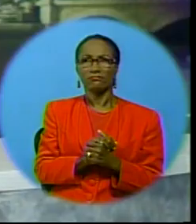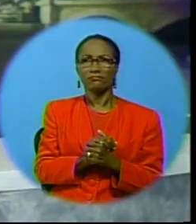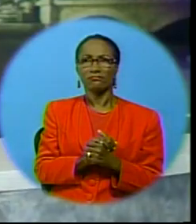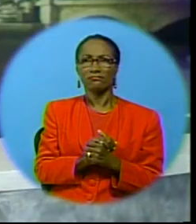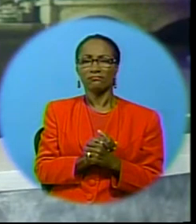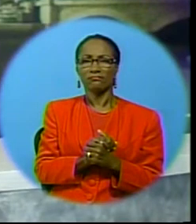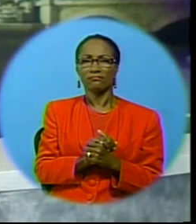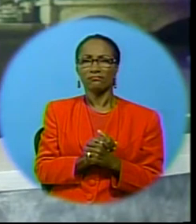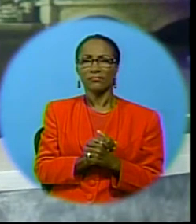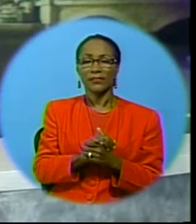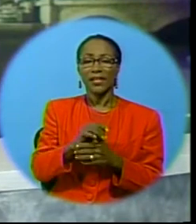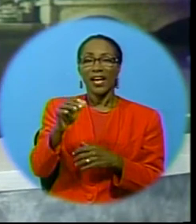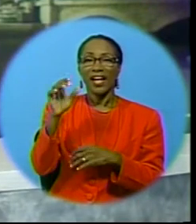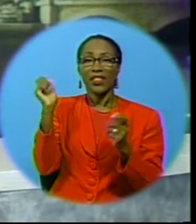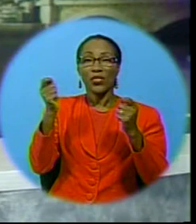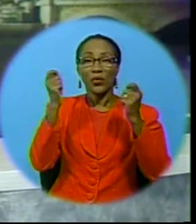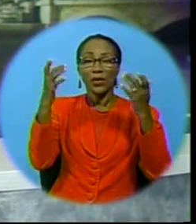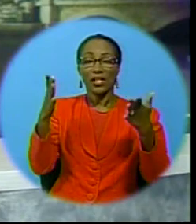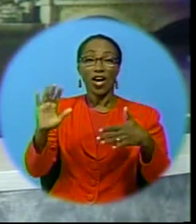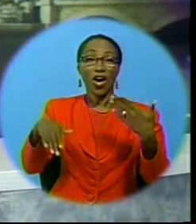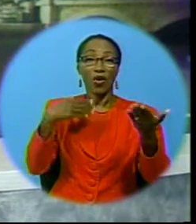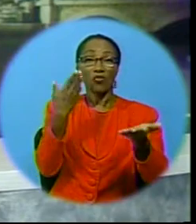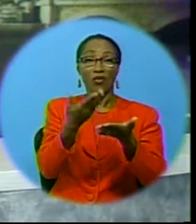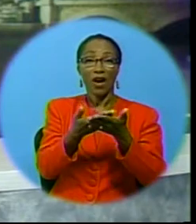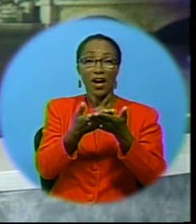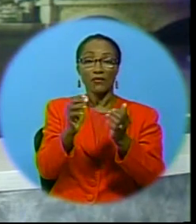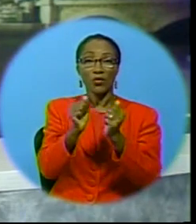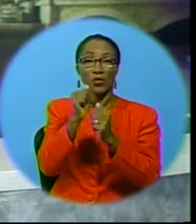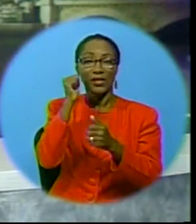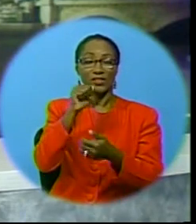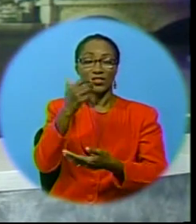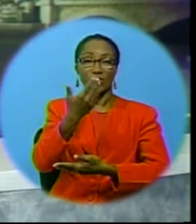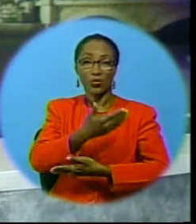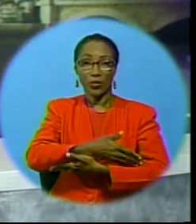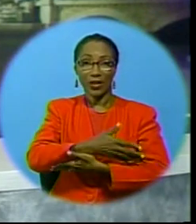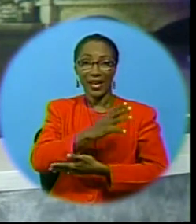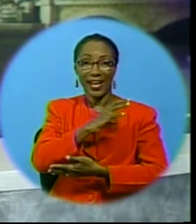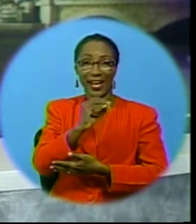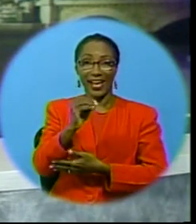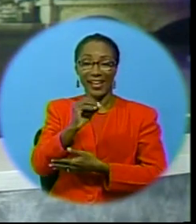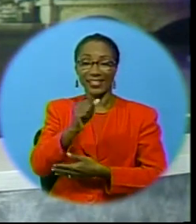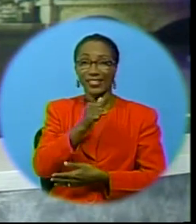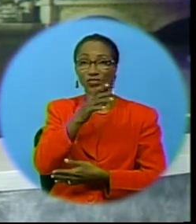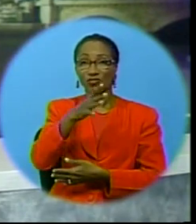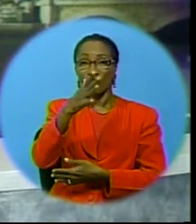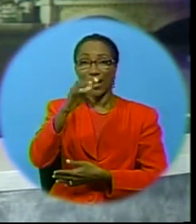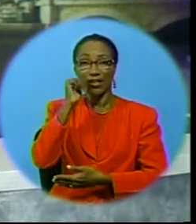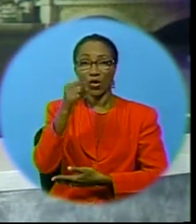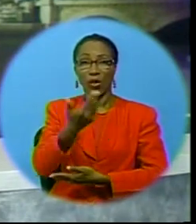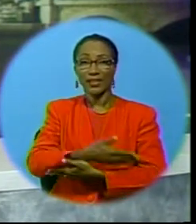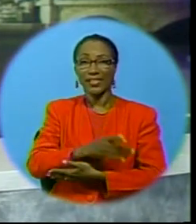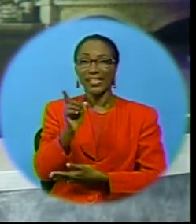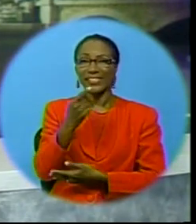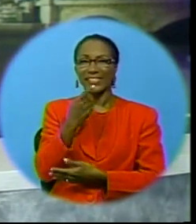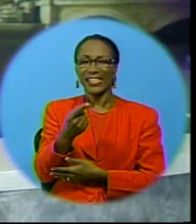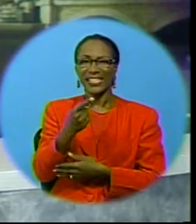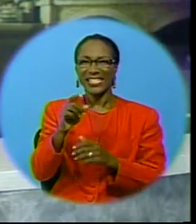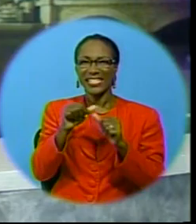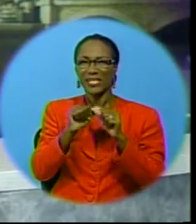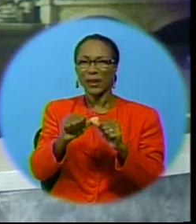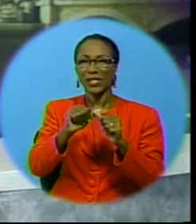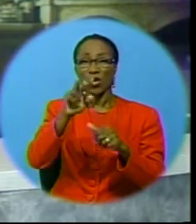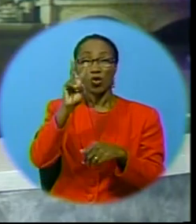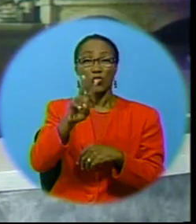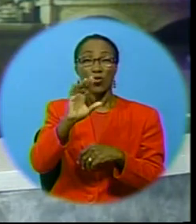lottery with his daughter, Linnell Thorne, and granddaughter, Leona Thorne Hines. He says he spends $200 weekly